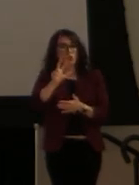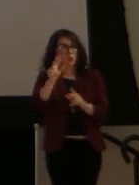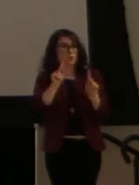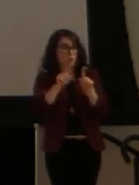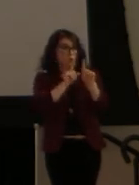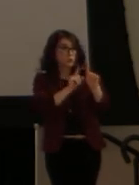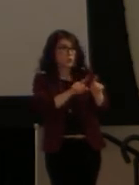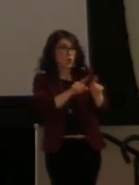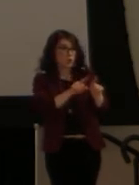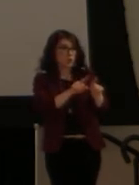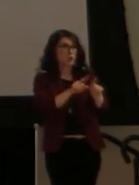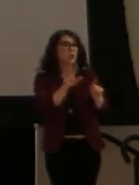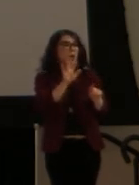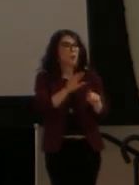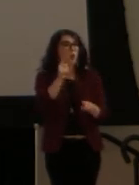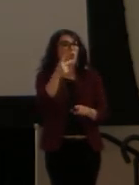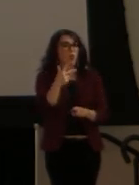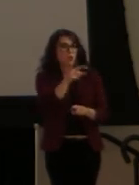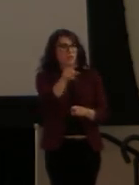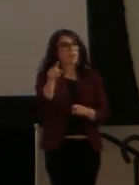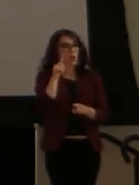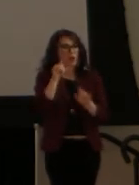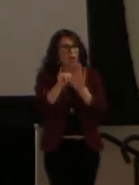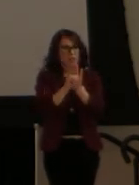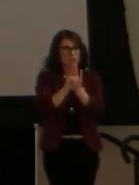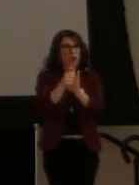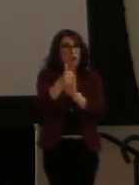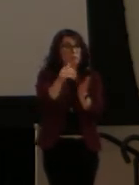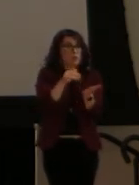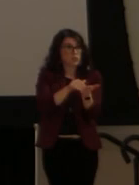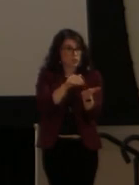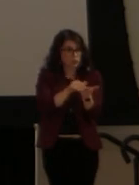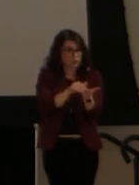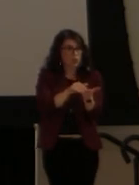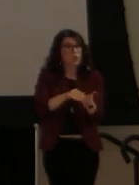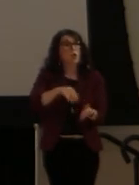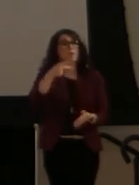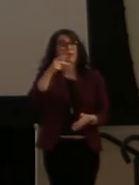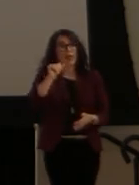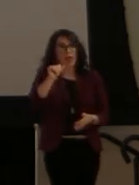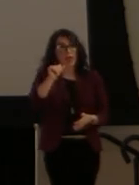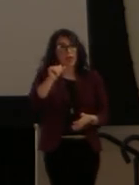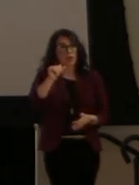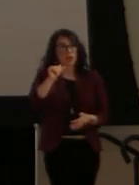respondents, about a third identified as either physicians, physician assistants,